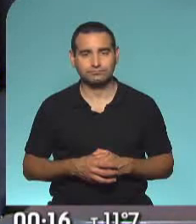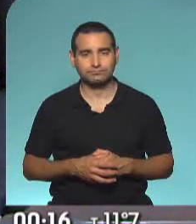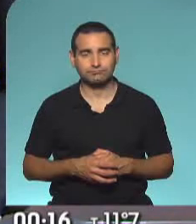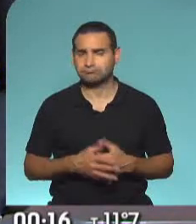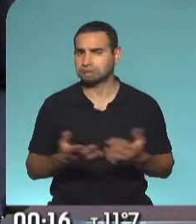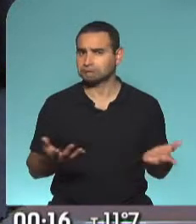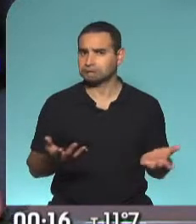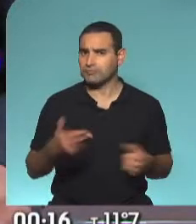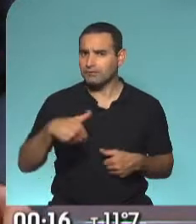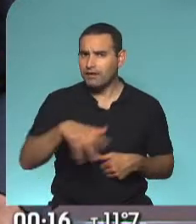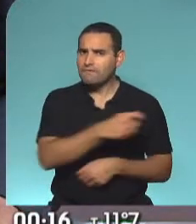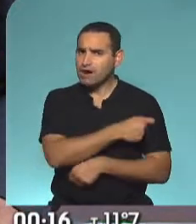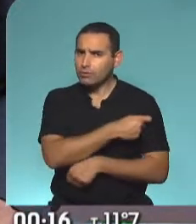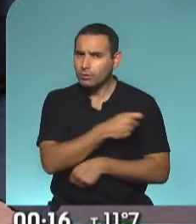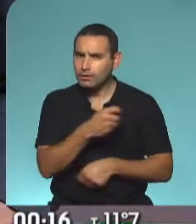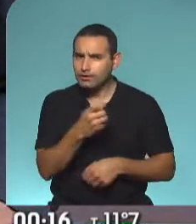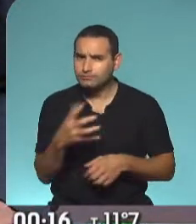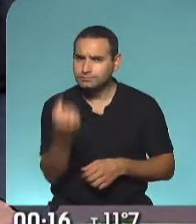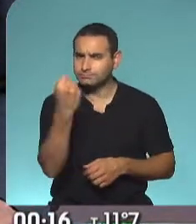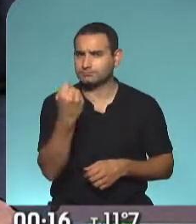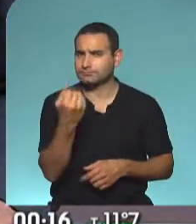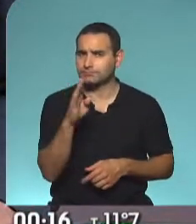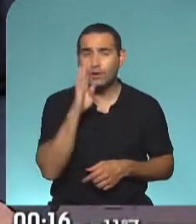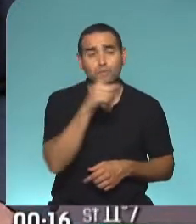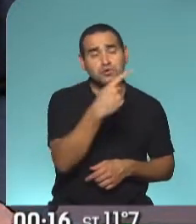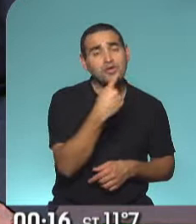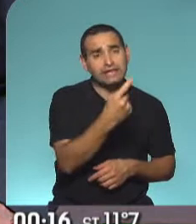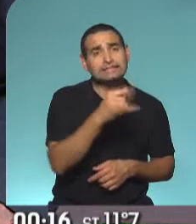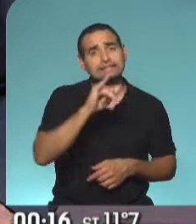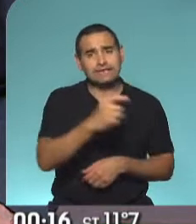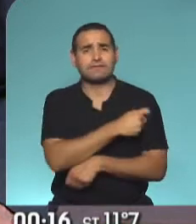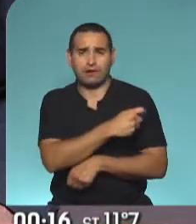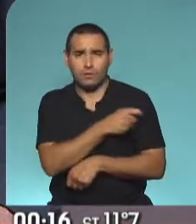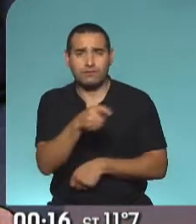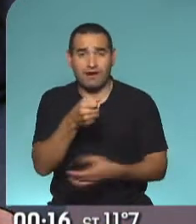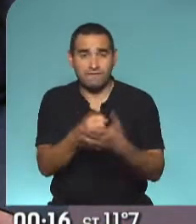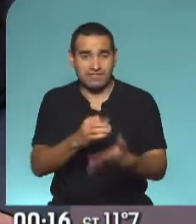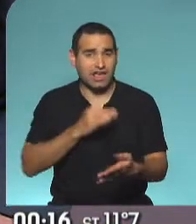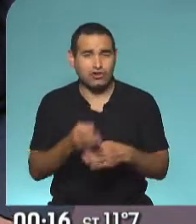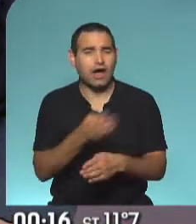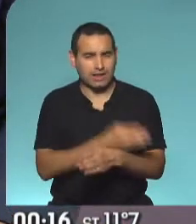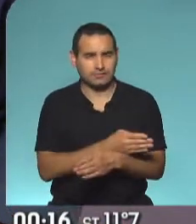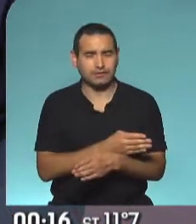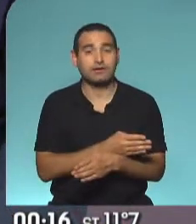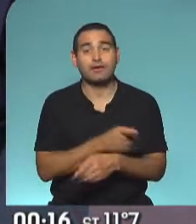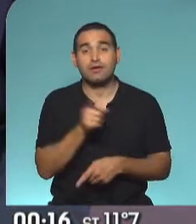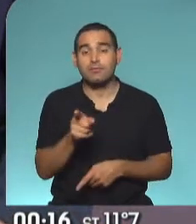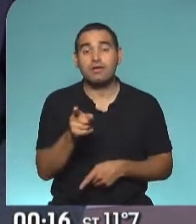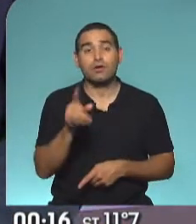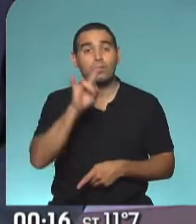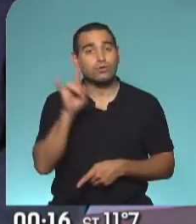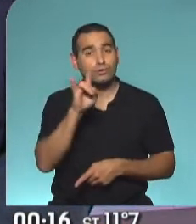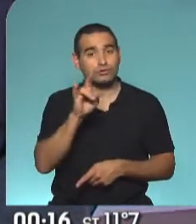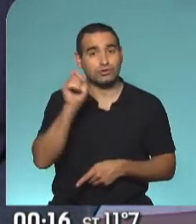¿Y cuáles son las posibilidades de una vacuna contra el COVID-19? En Estados Unidos dicen que la tendrán antes de fin de año, pero la generada por la